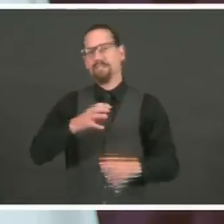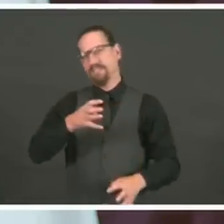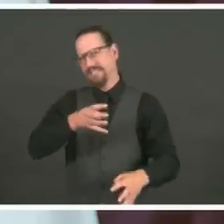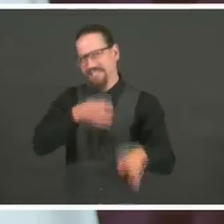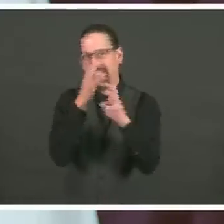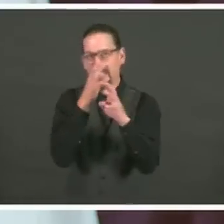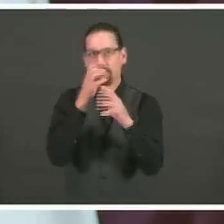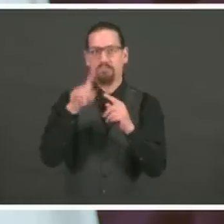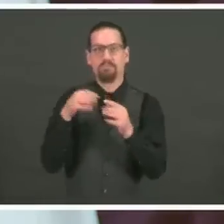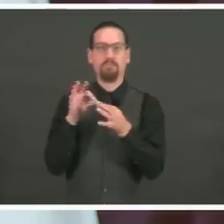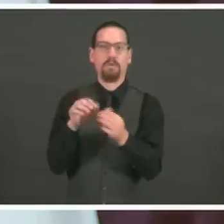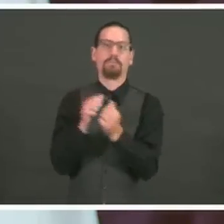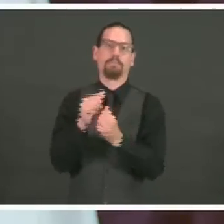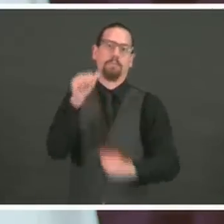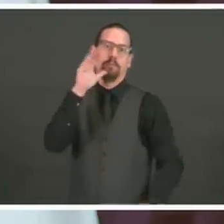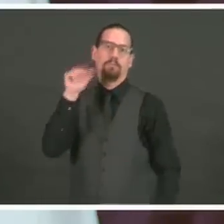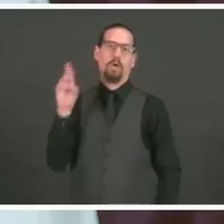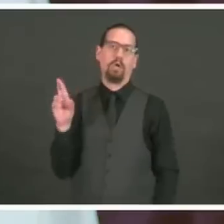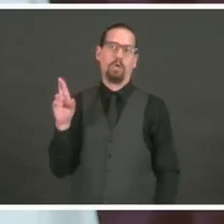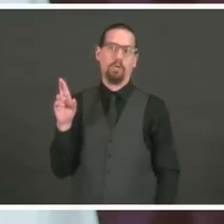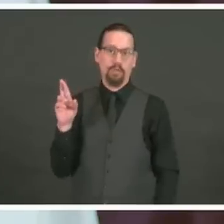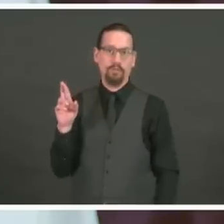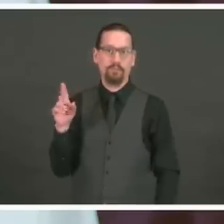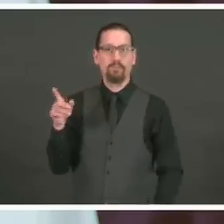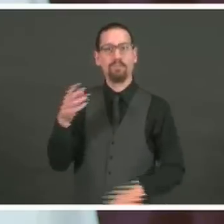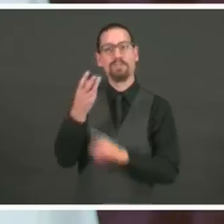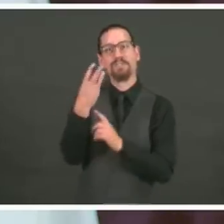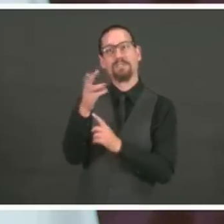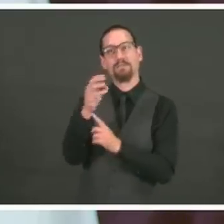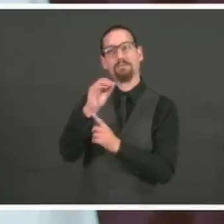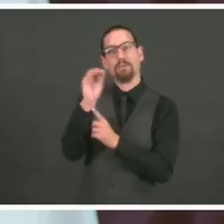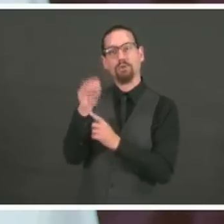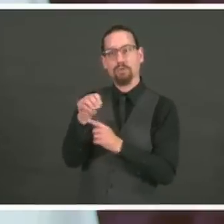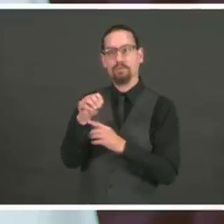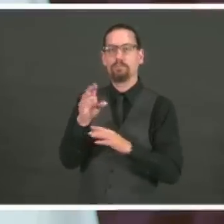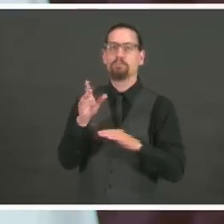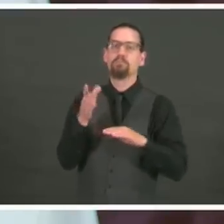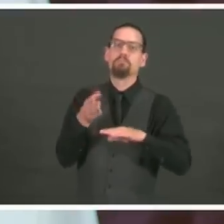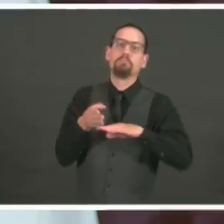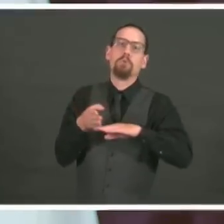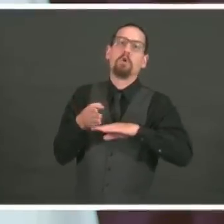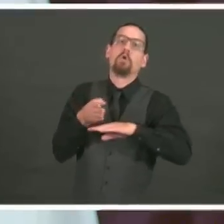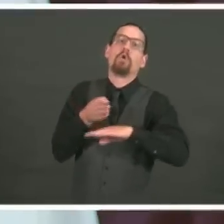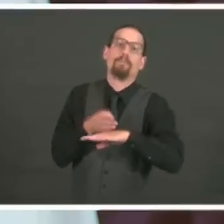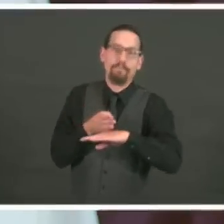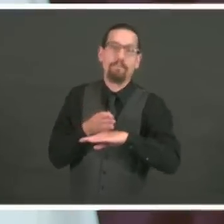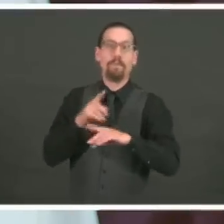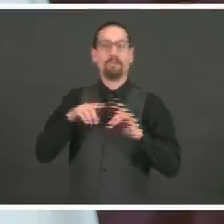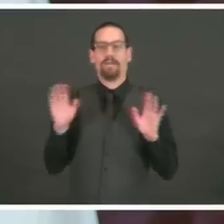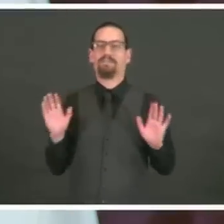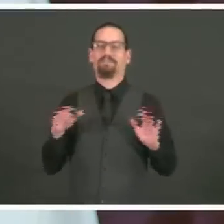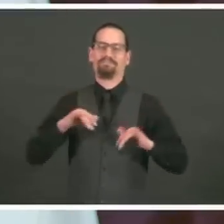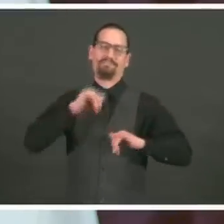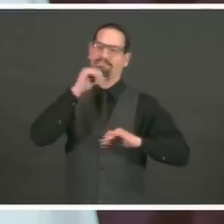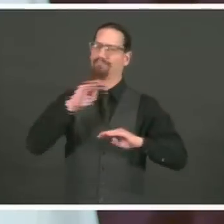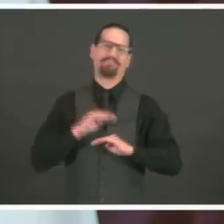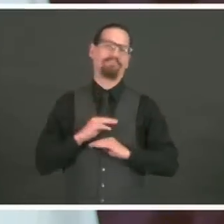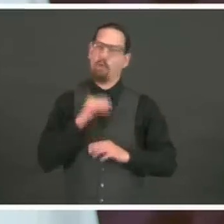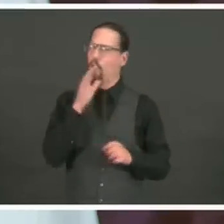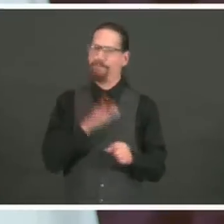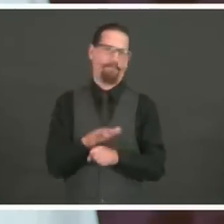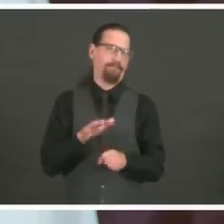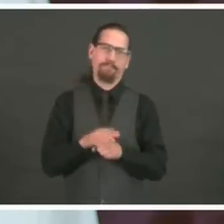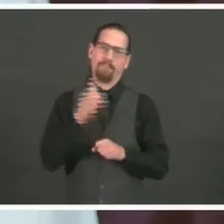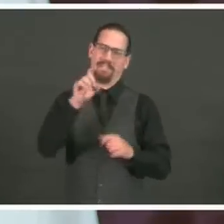is an improvement over last week, so that's good, but we have to do even better. I want to remind everybody,